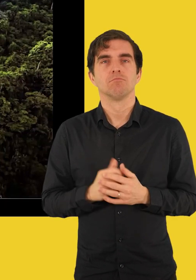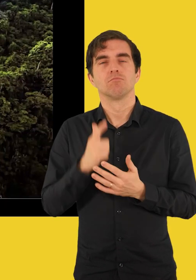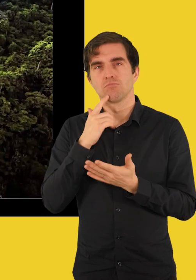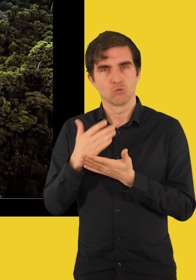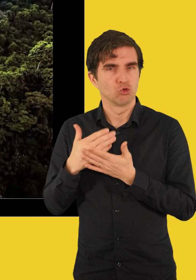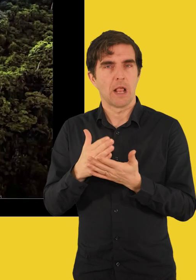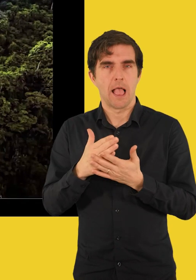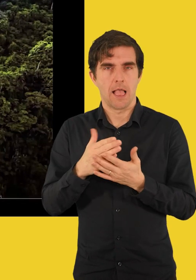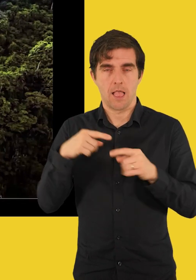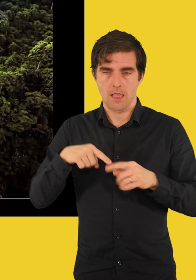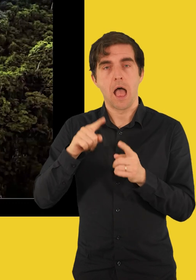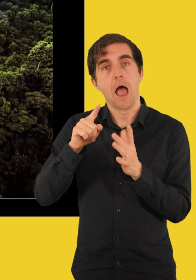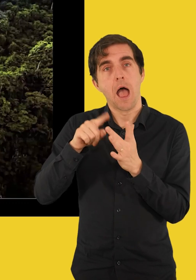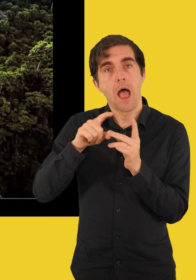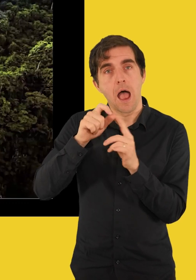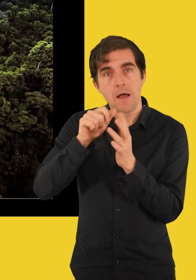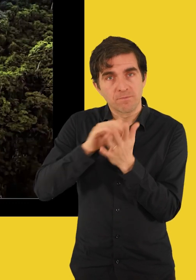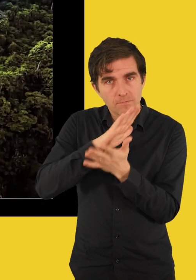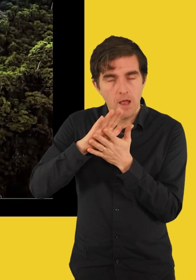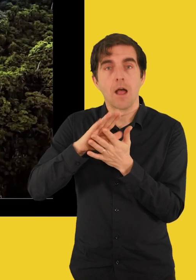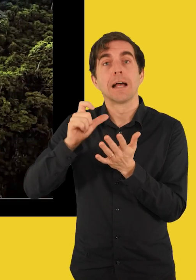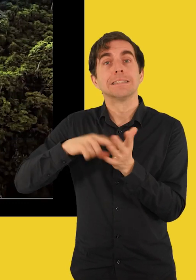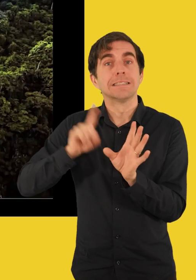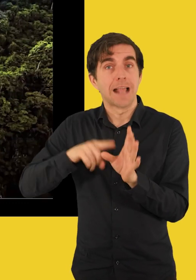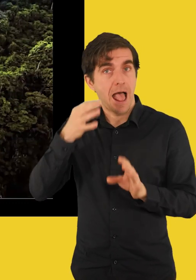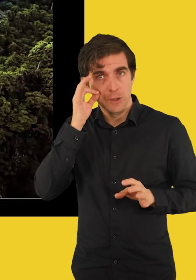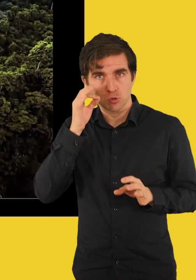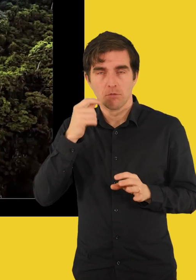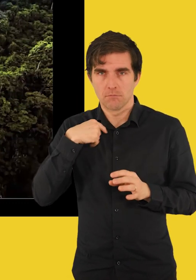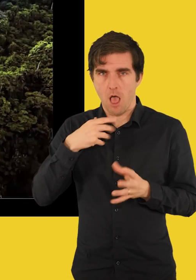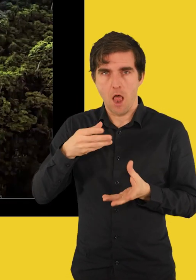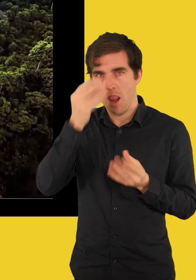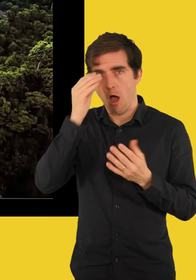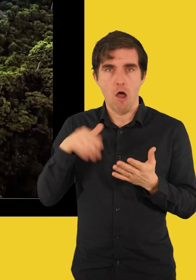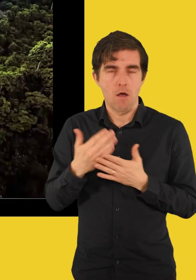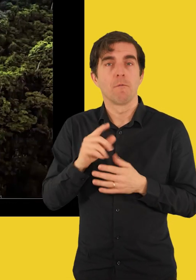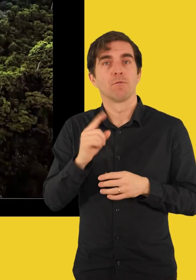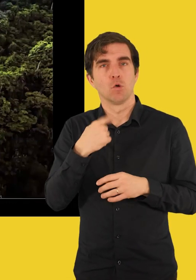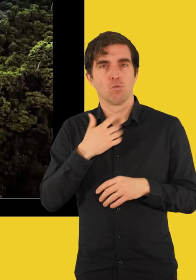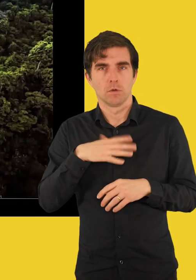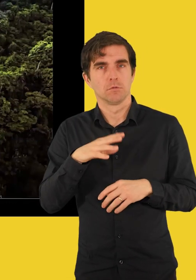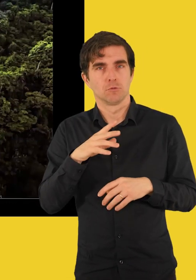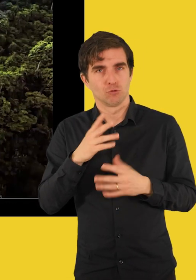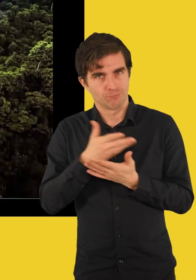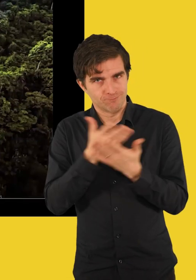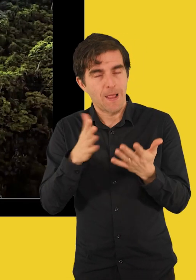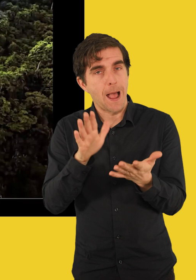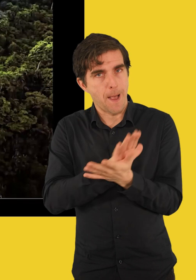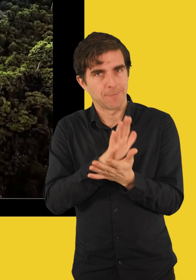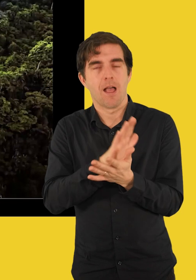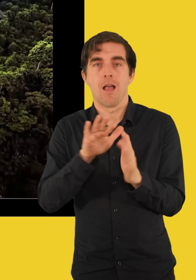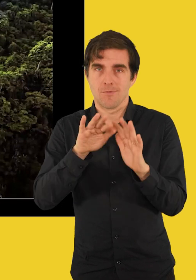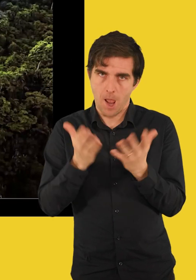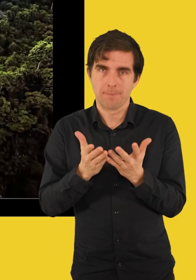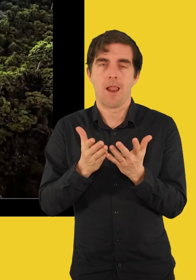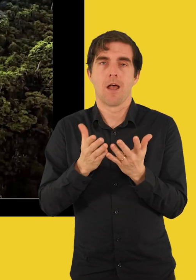share our experience in Ipoh City Council. We are learning. And first, I want to wish